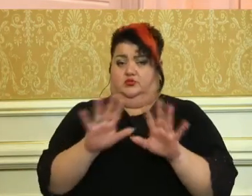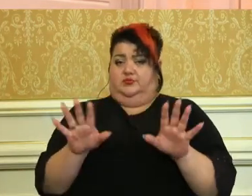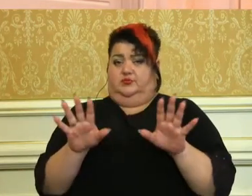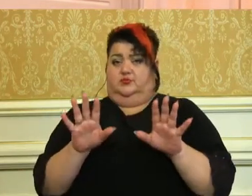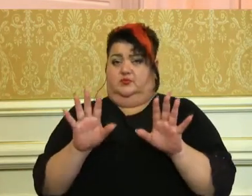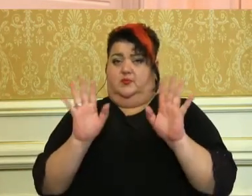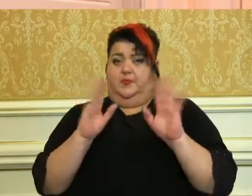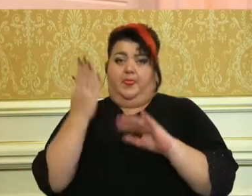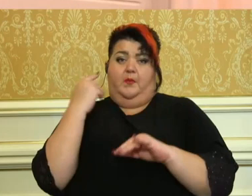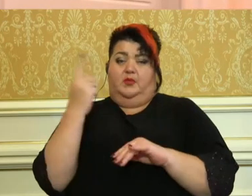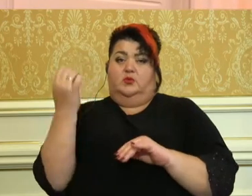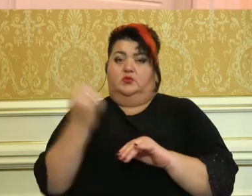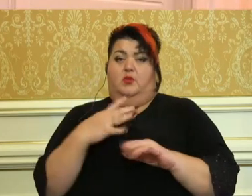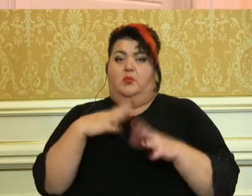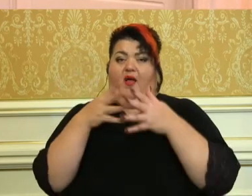to.